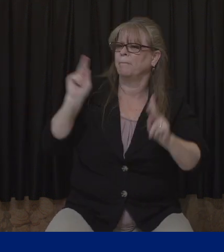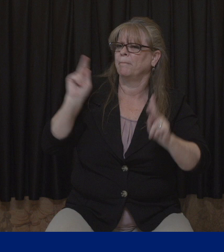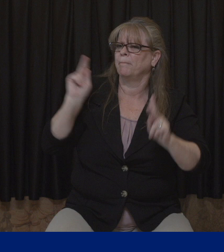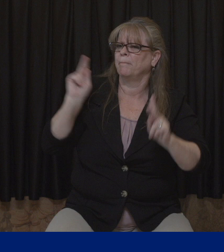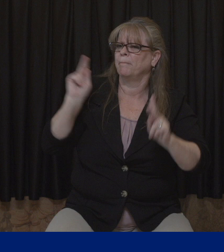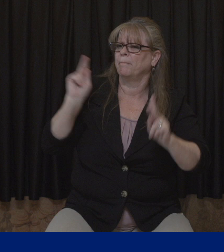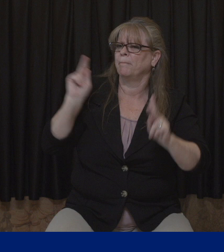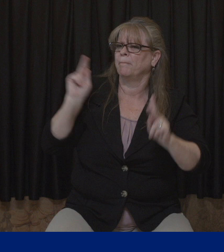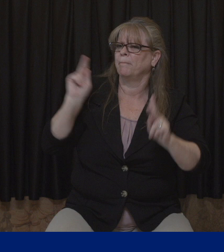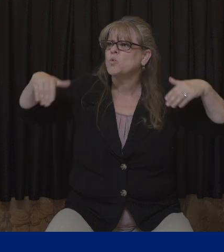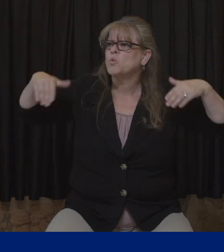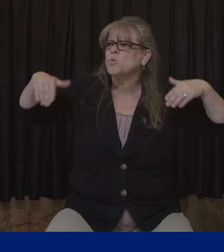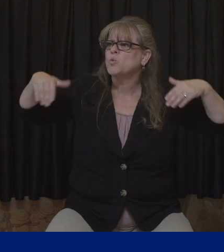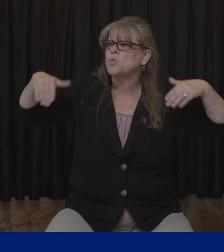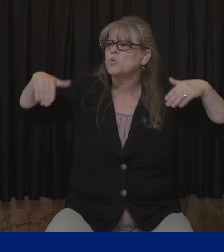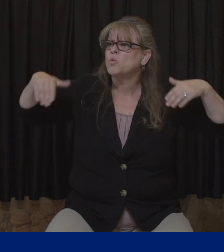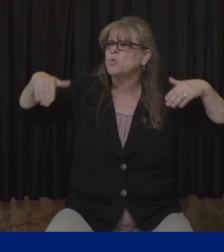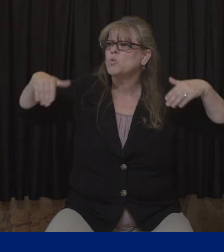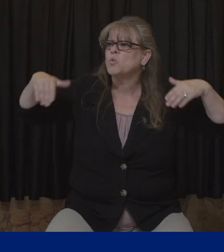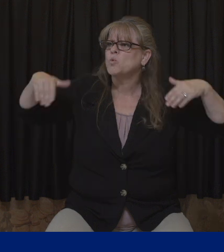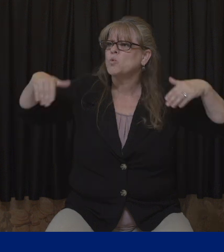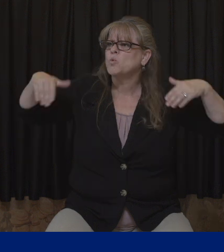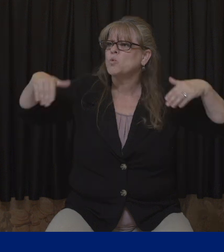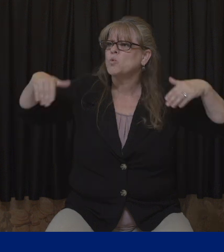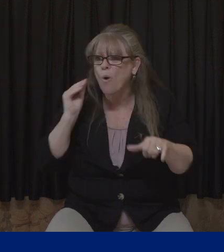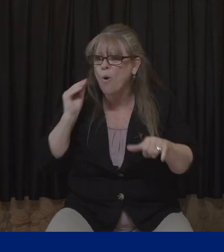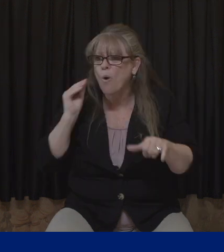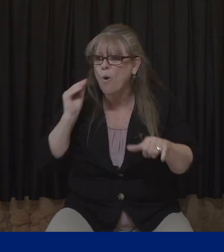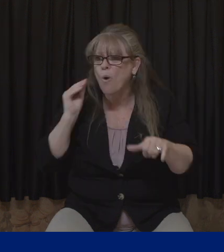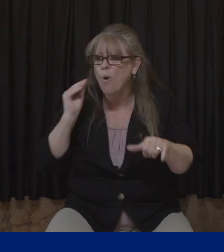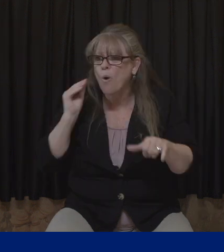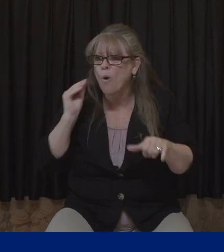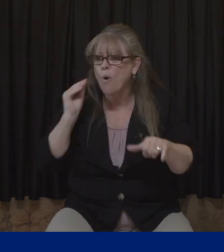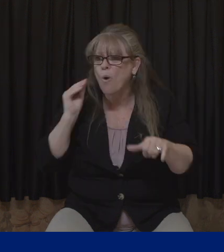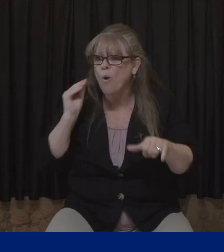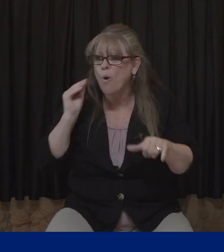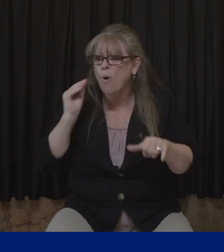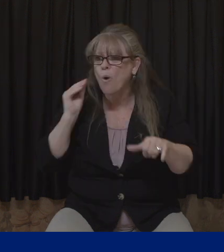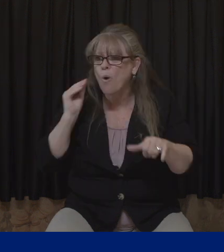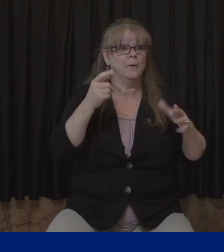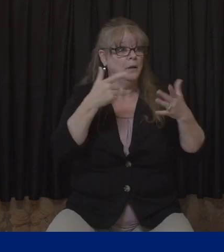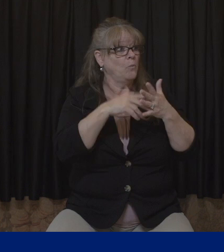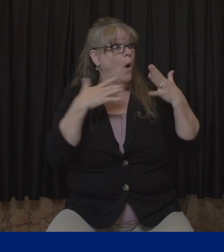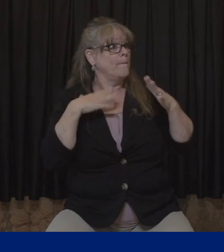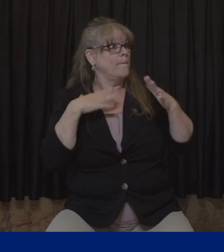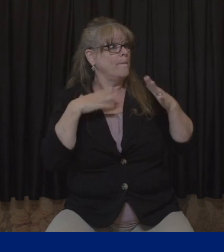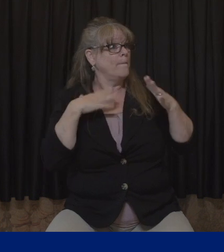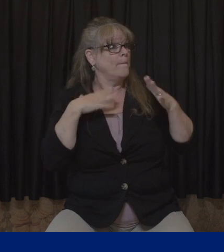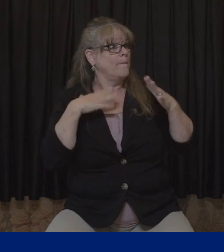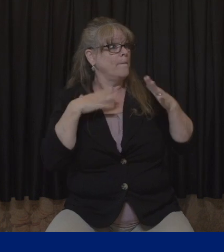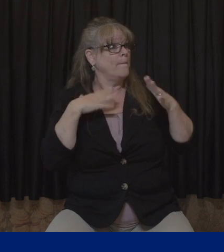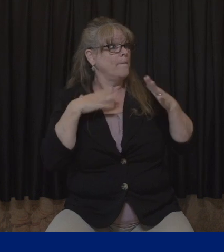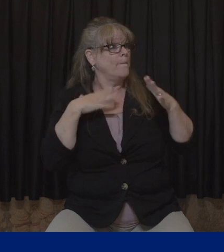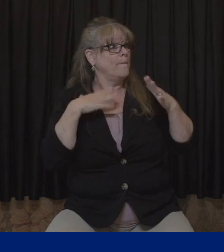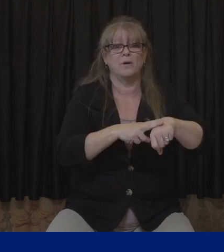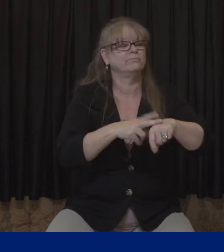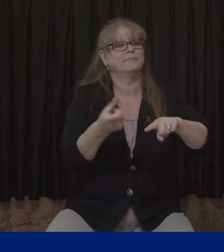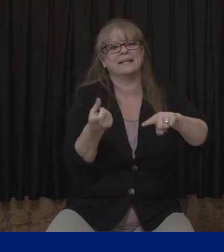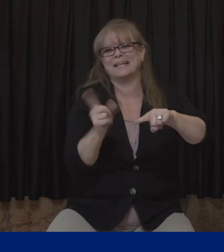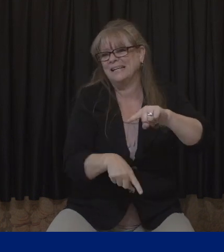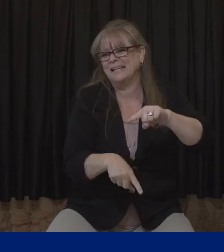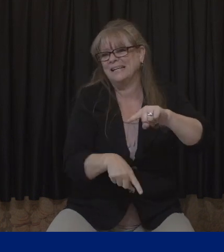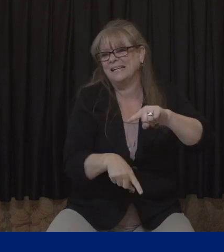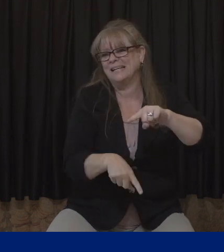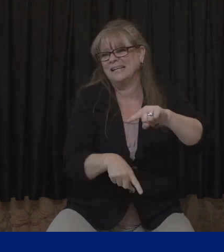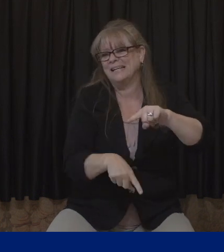thought that this would be the end and we could go back to normal, despite what me and public health officials have said it really every time we've